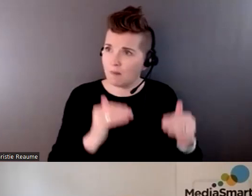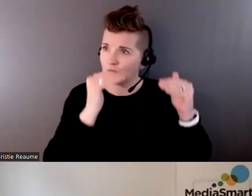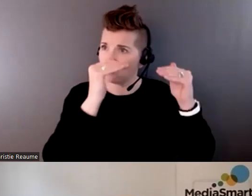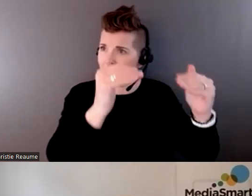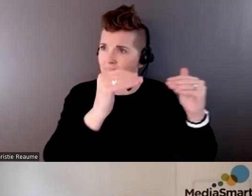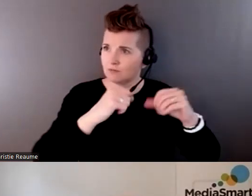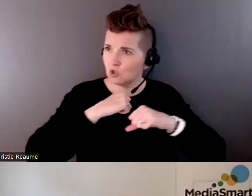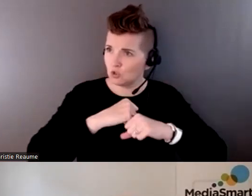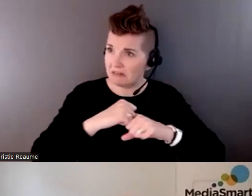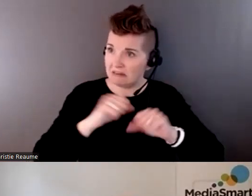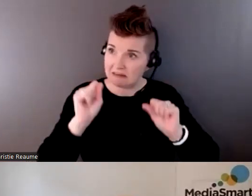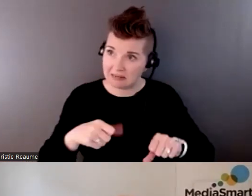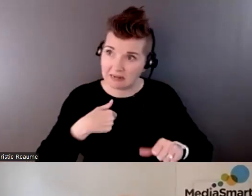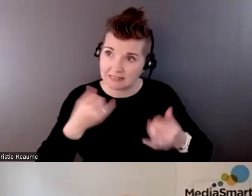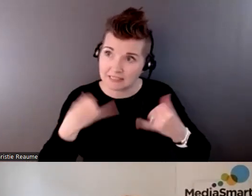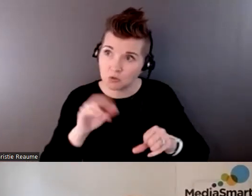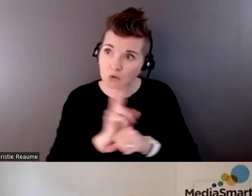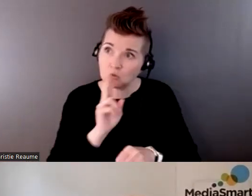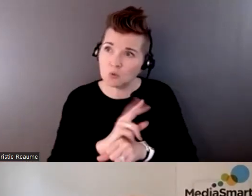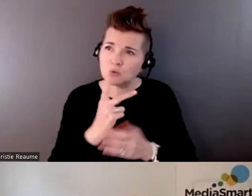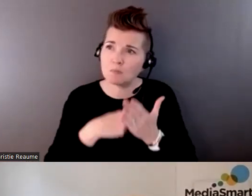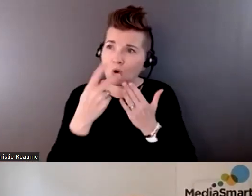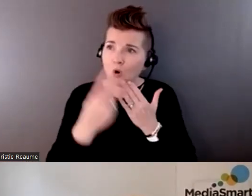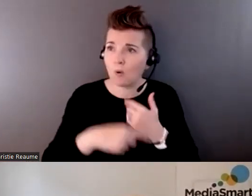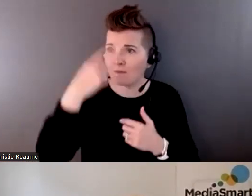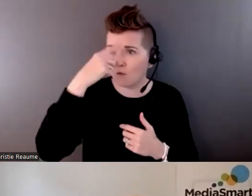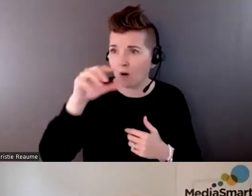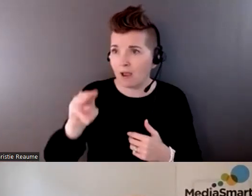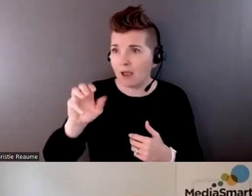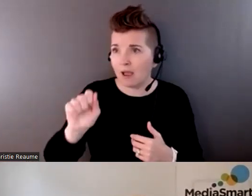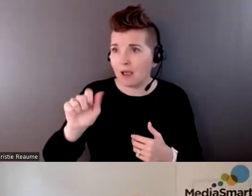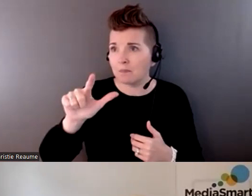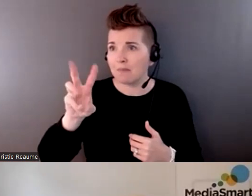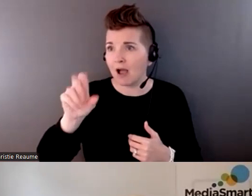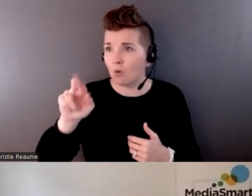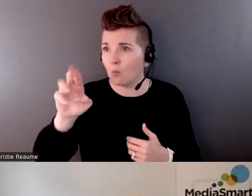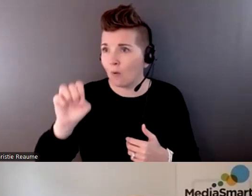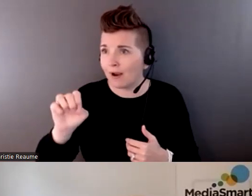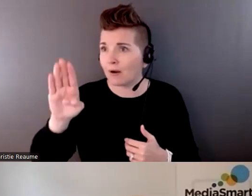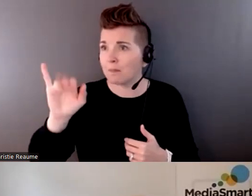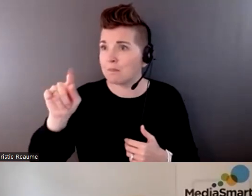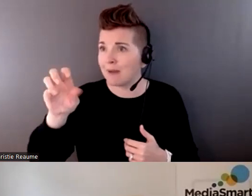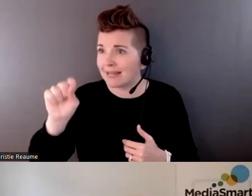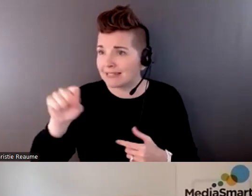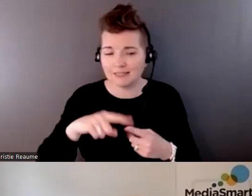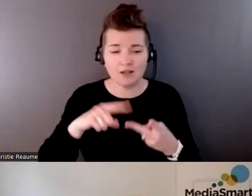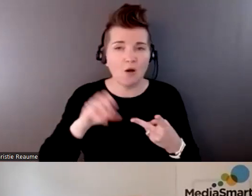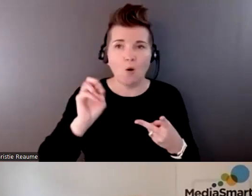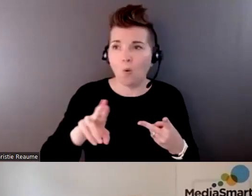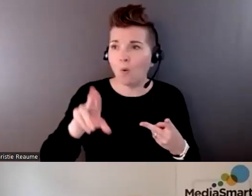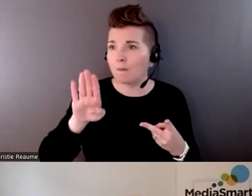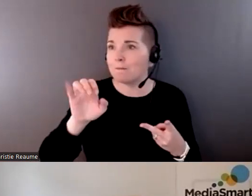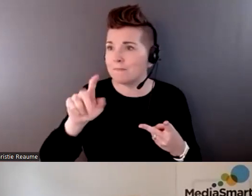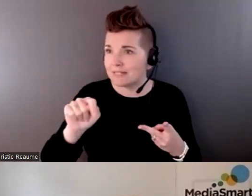still use a program for spam or malware called Malwarebytes or bit the defender